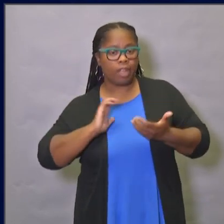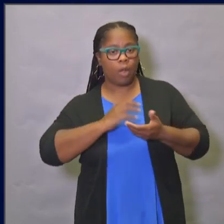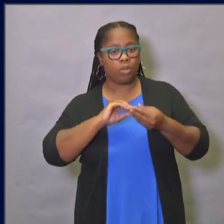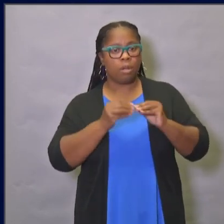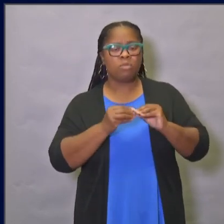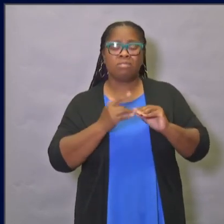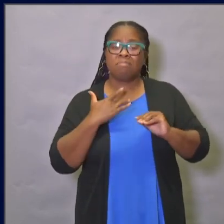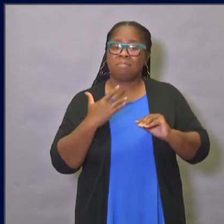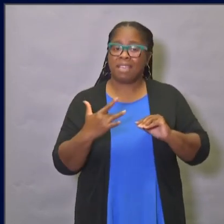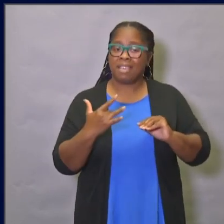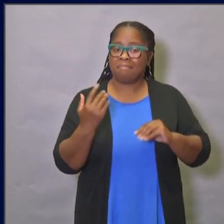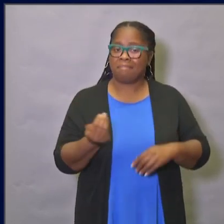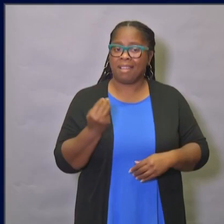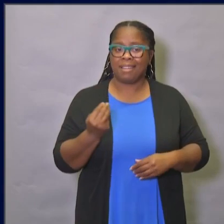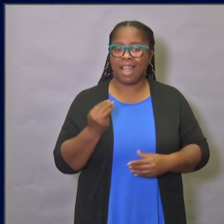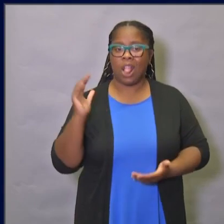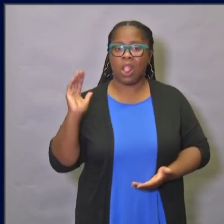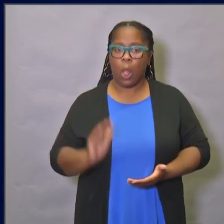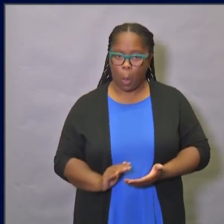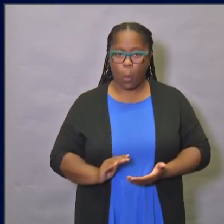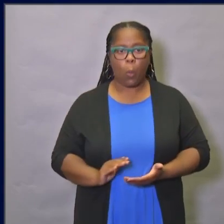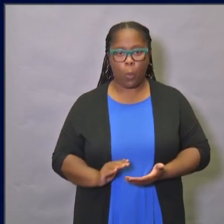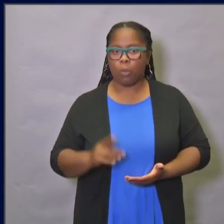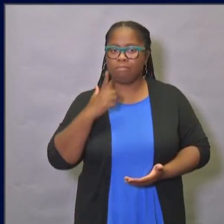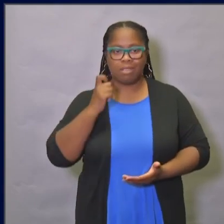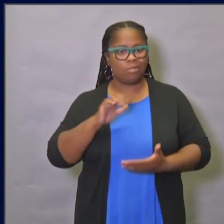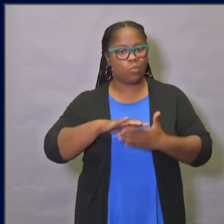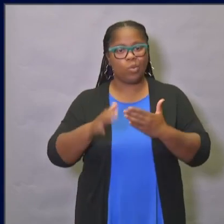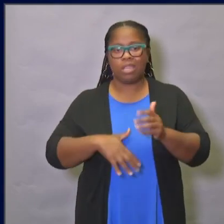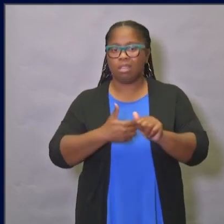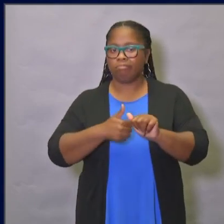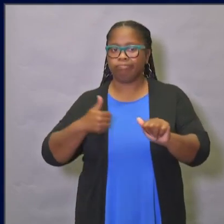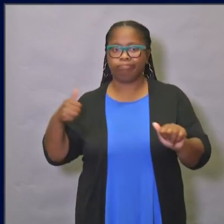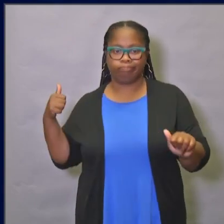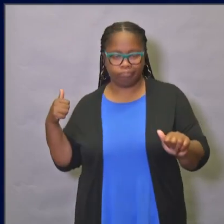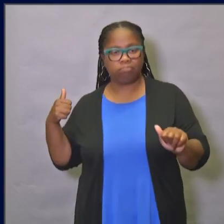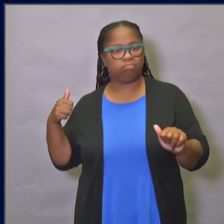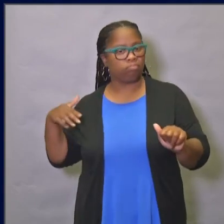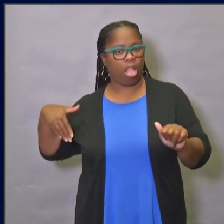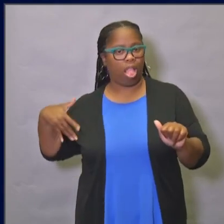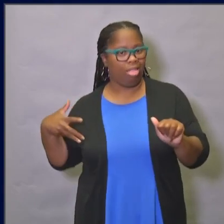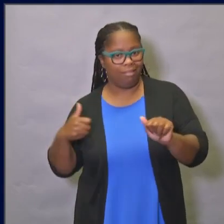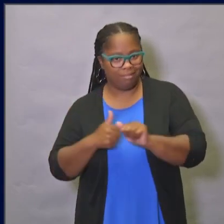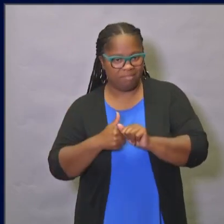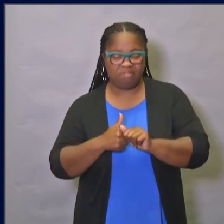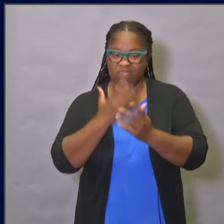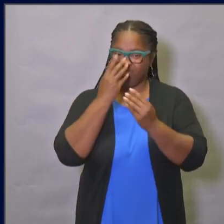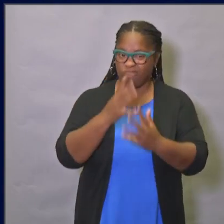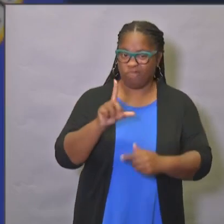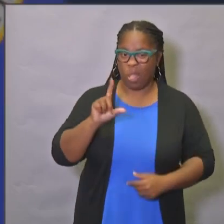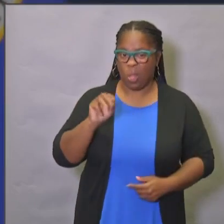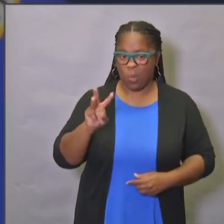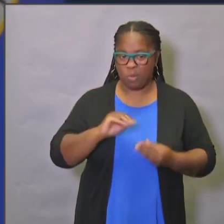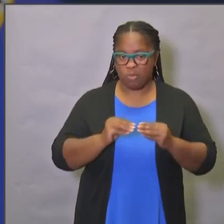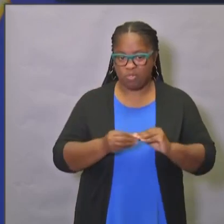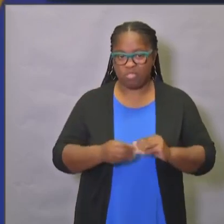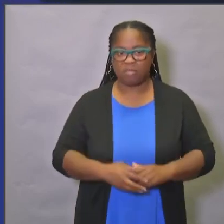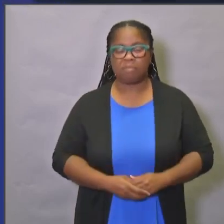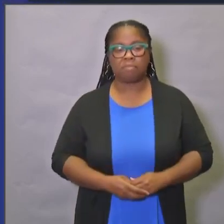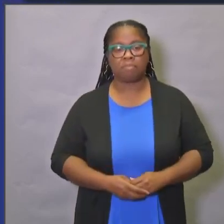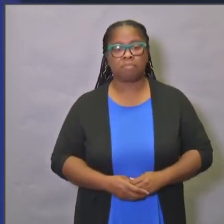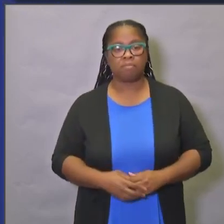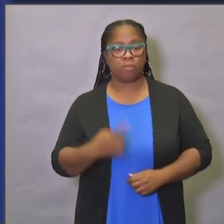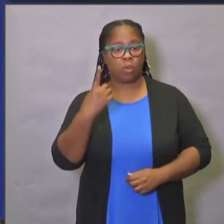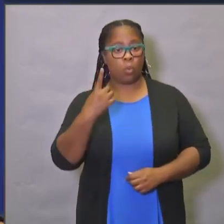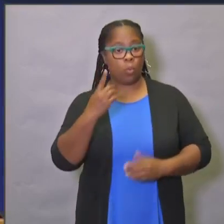are always lower on Monday as a result of a lag in reporting over the weekend. So we are sad to report